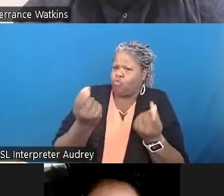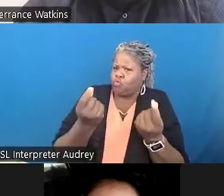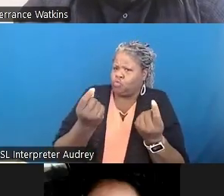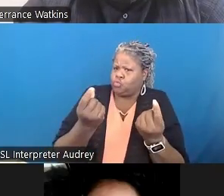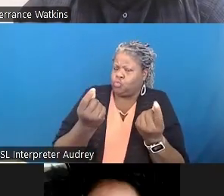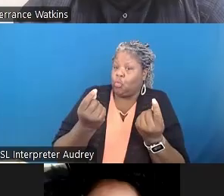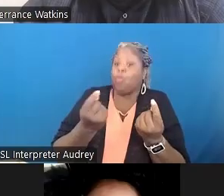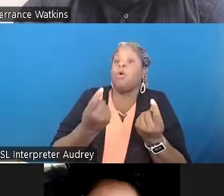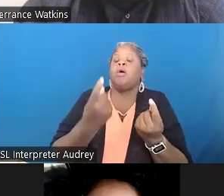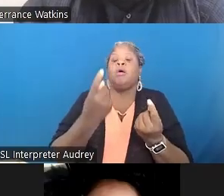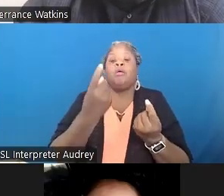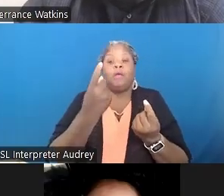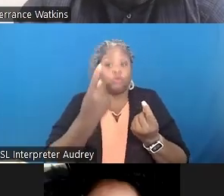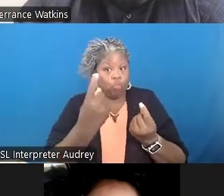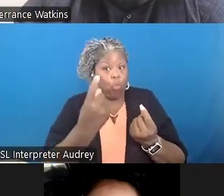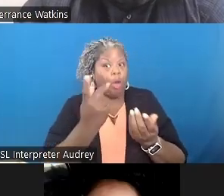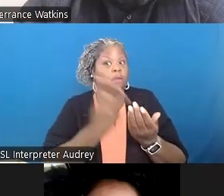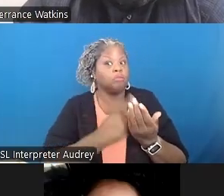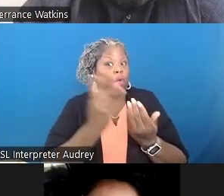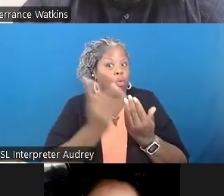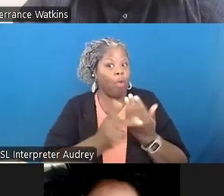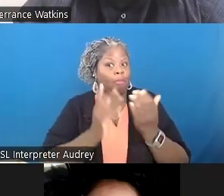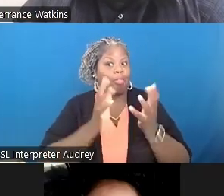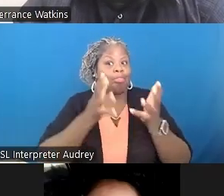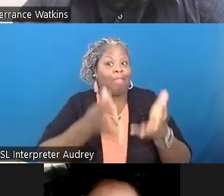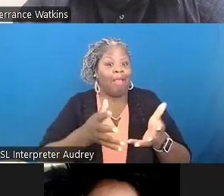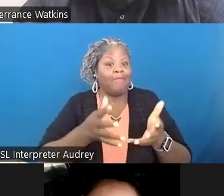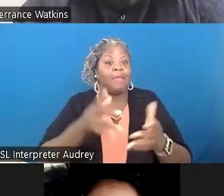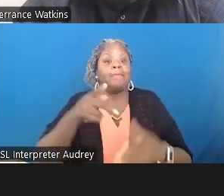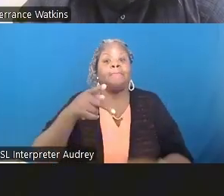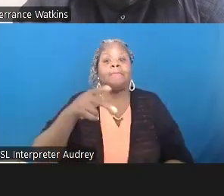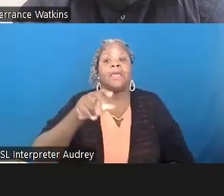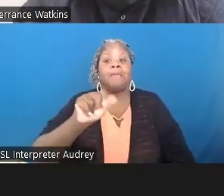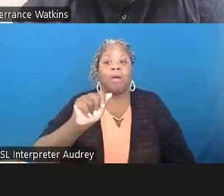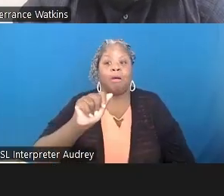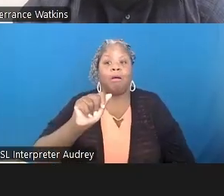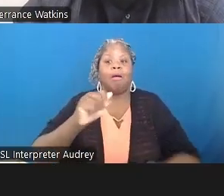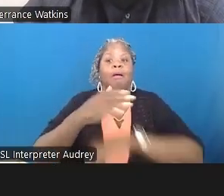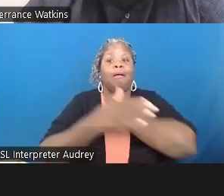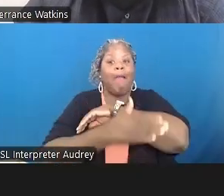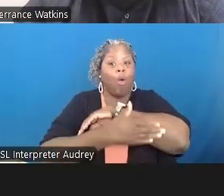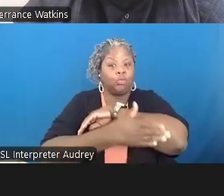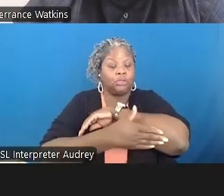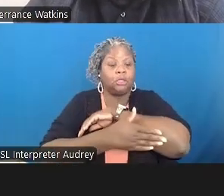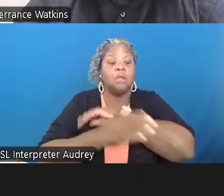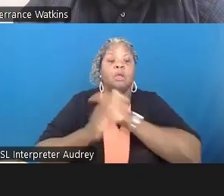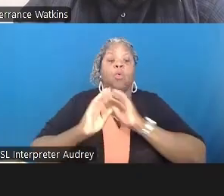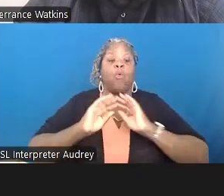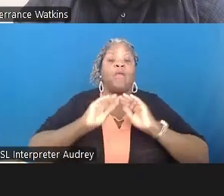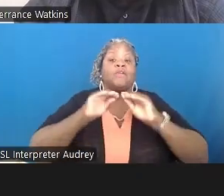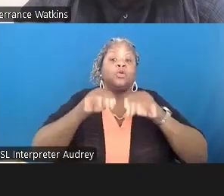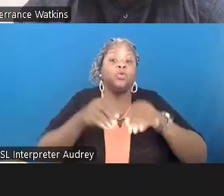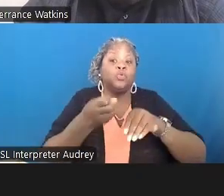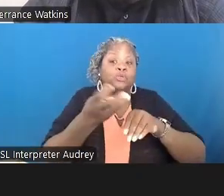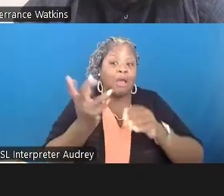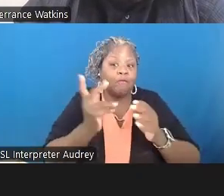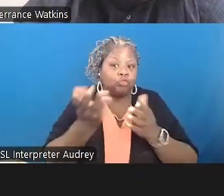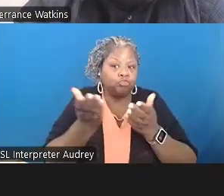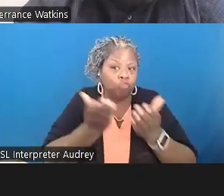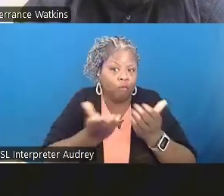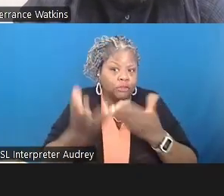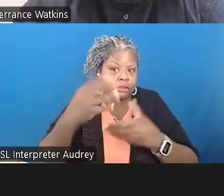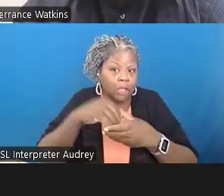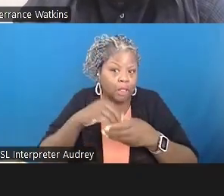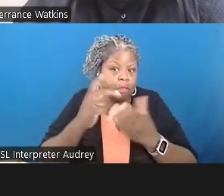remaining transitional housing programs in Pima County, we incorporated the following services into the program to help our residents achieve their